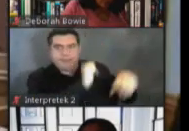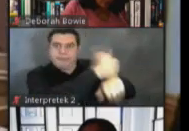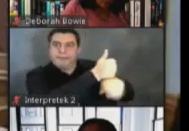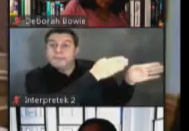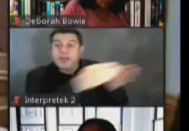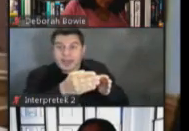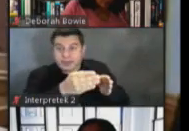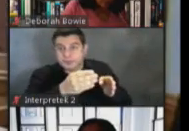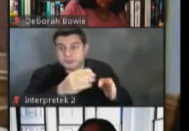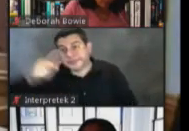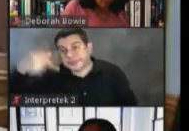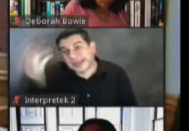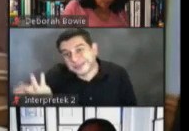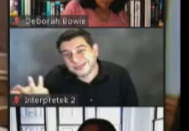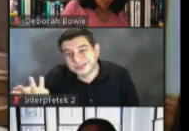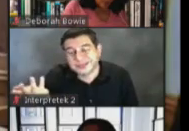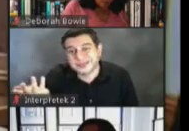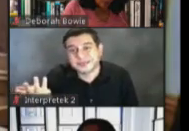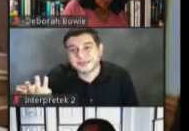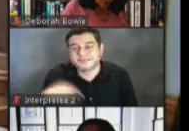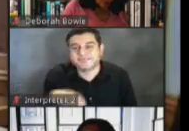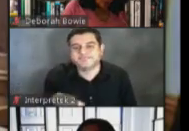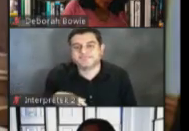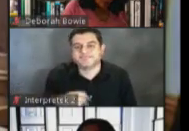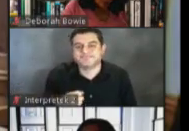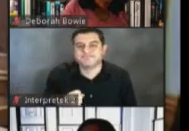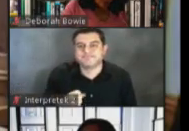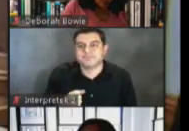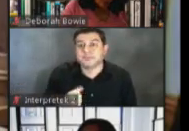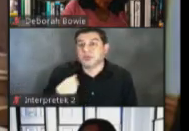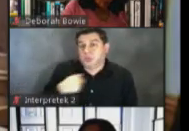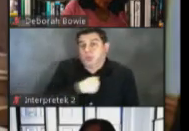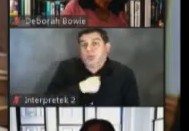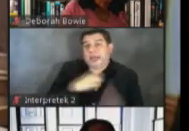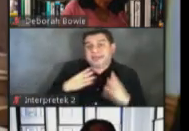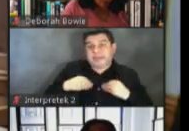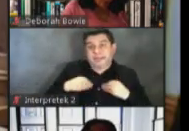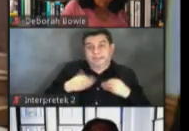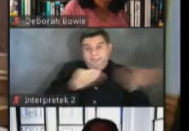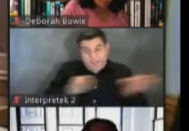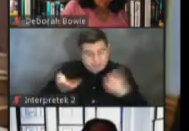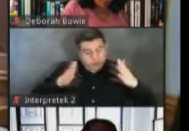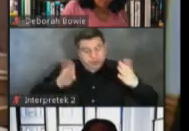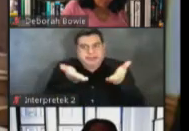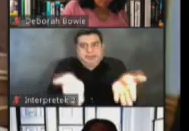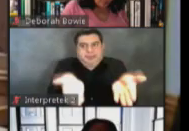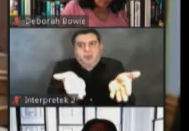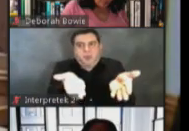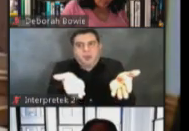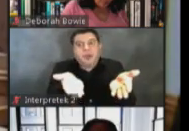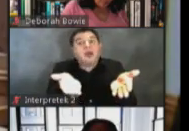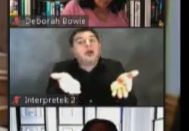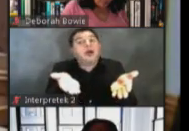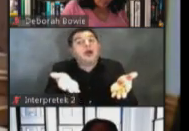we accept the plan that was presented to us. Go ahead. I'd like to have a second portion that we also ask the Florida